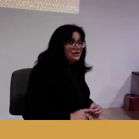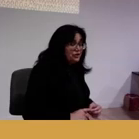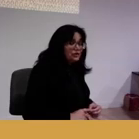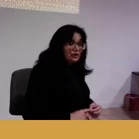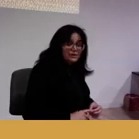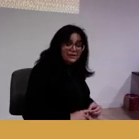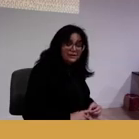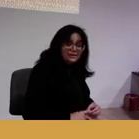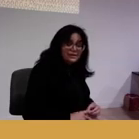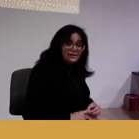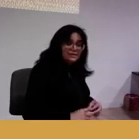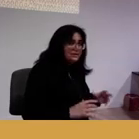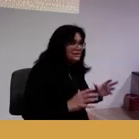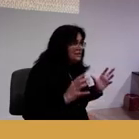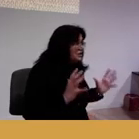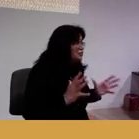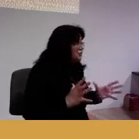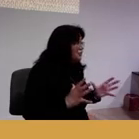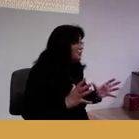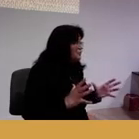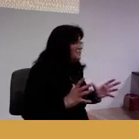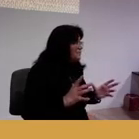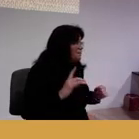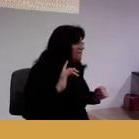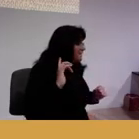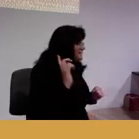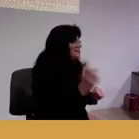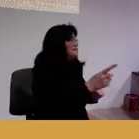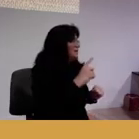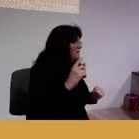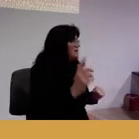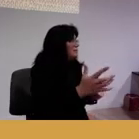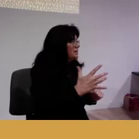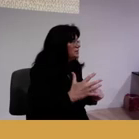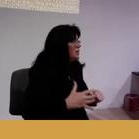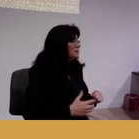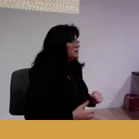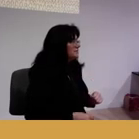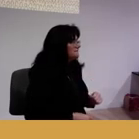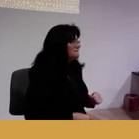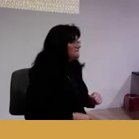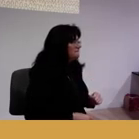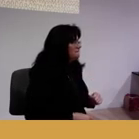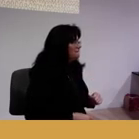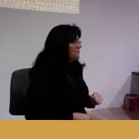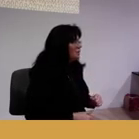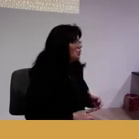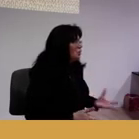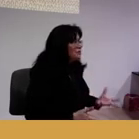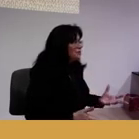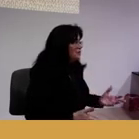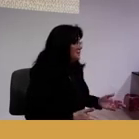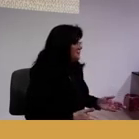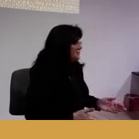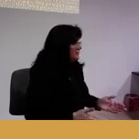that is just going to get us in a circle that doesn't have any practical action.